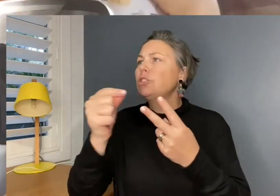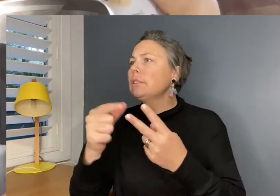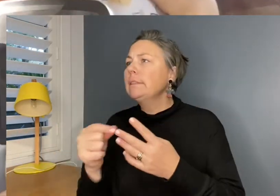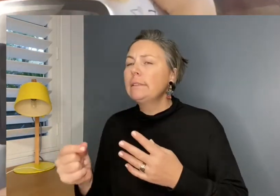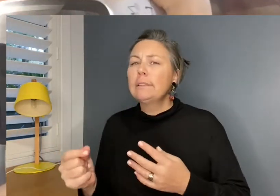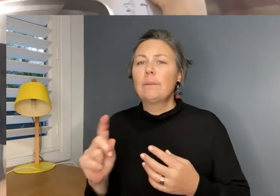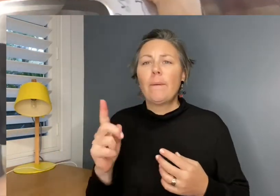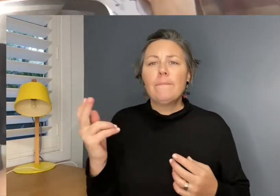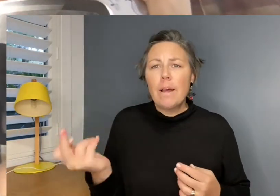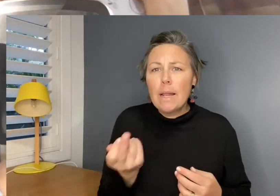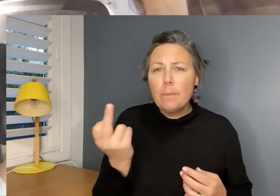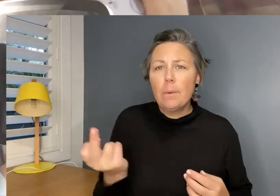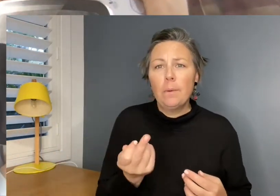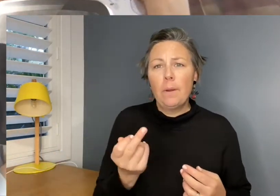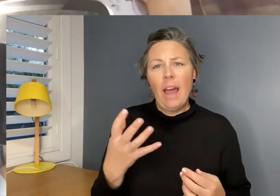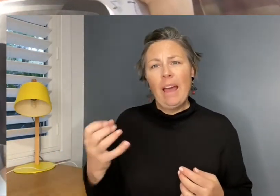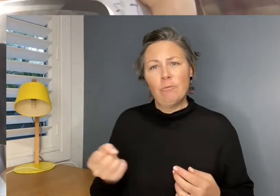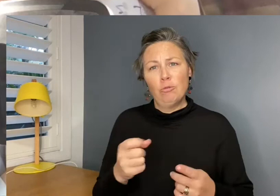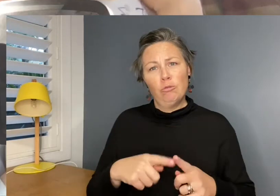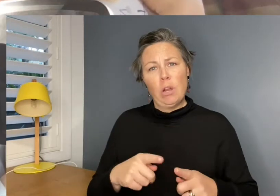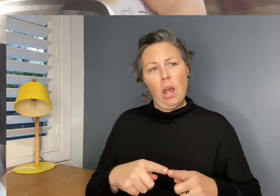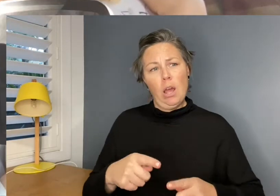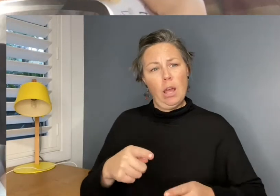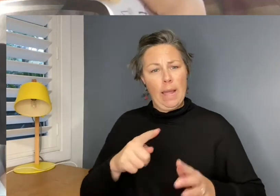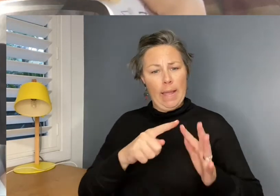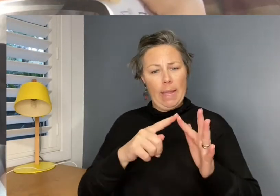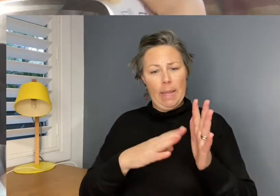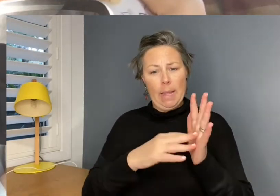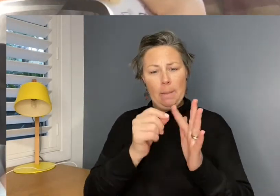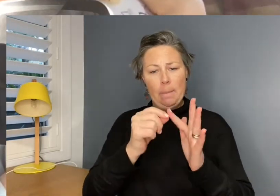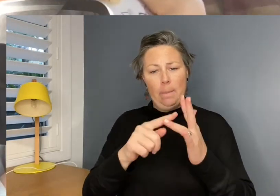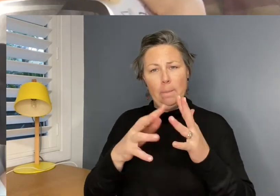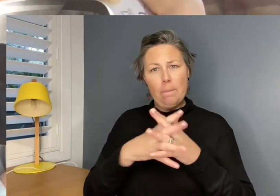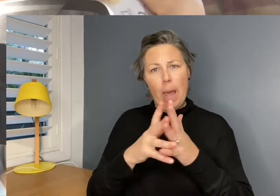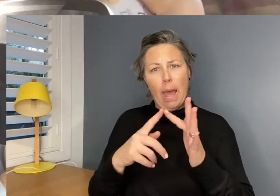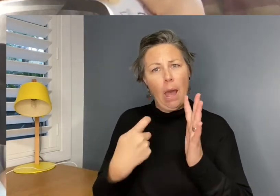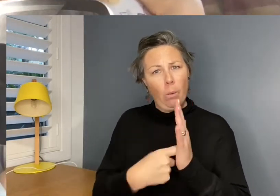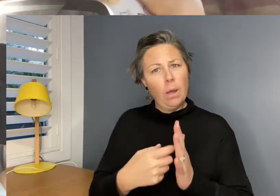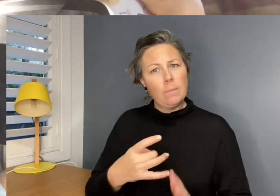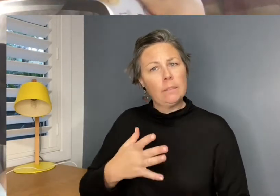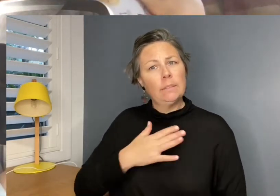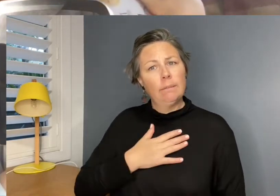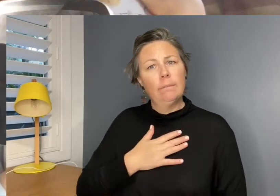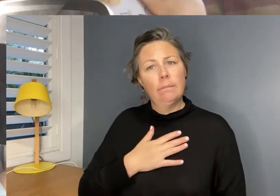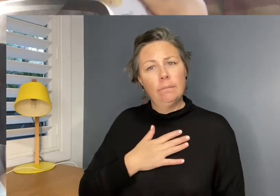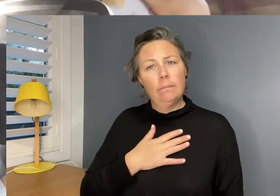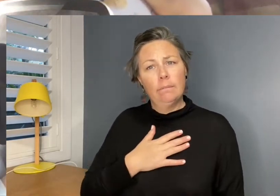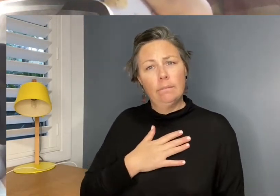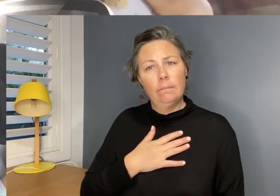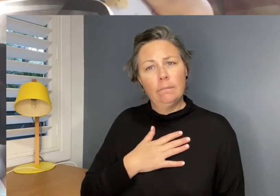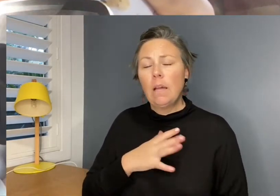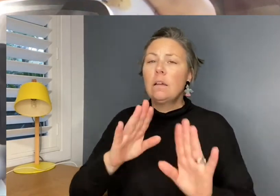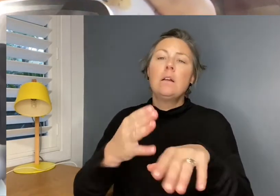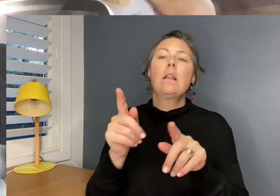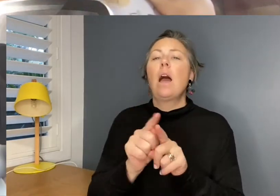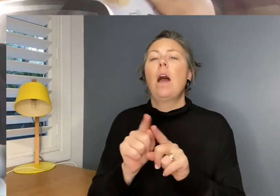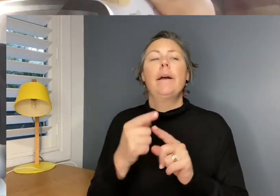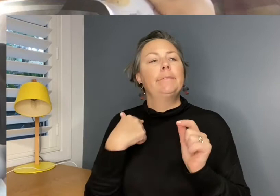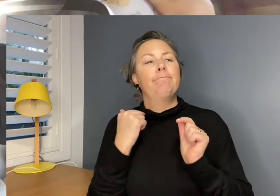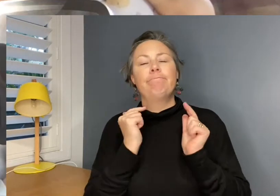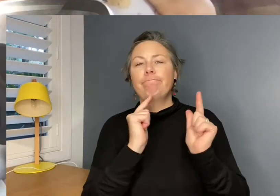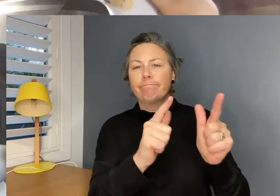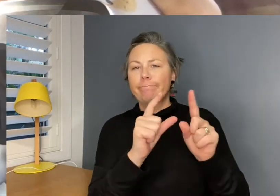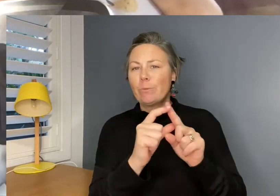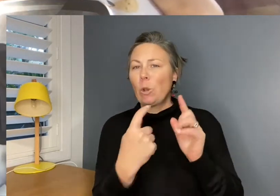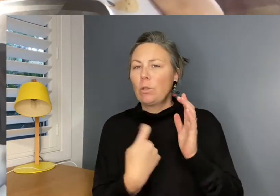options are, you have to empower yourself in that space if that's what you want. It's like if you go to the